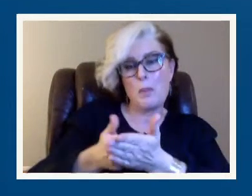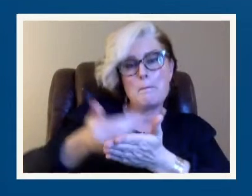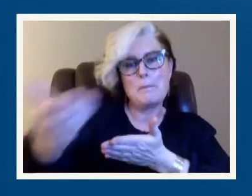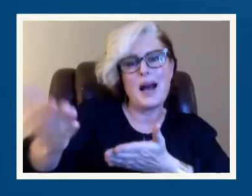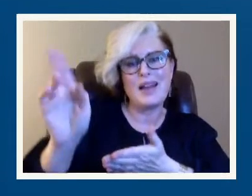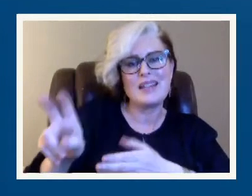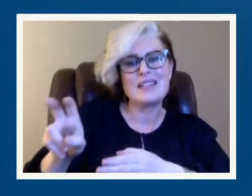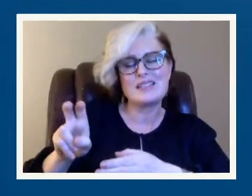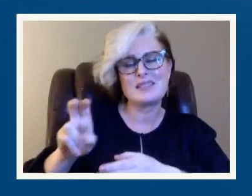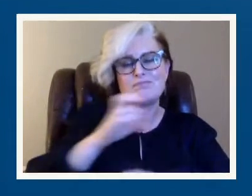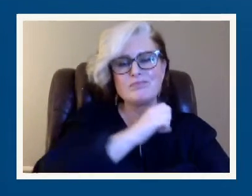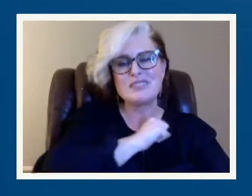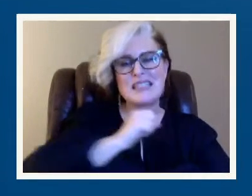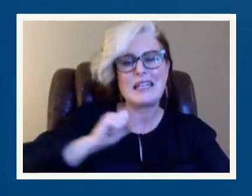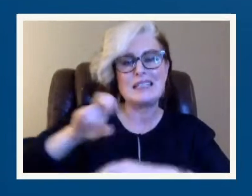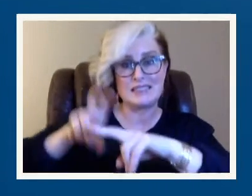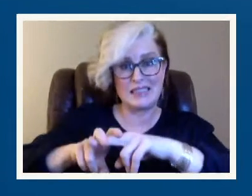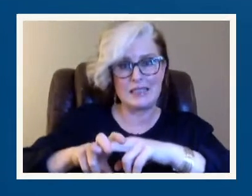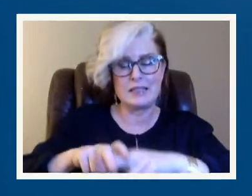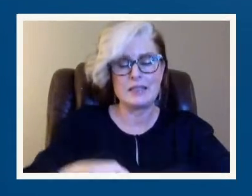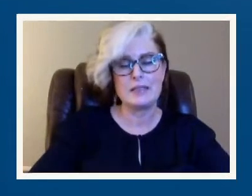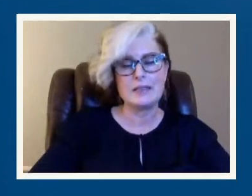here.